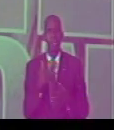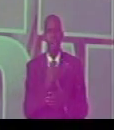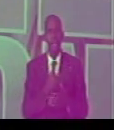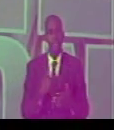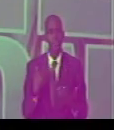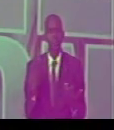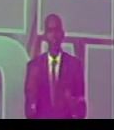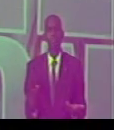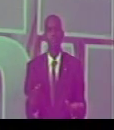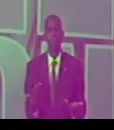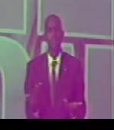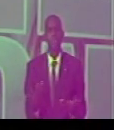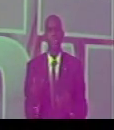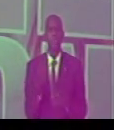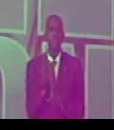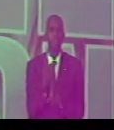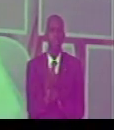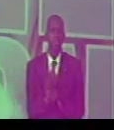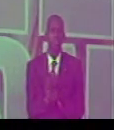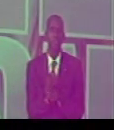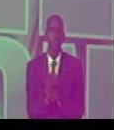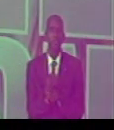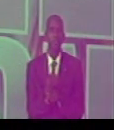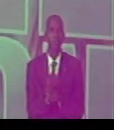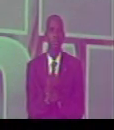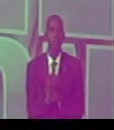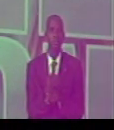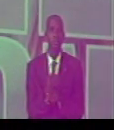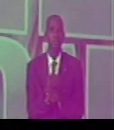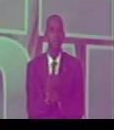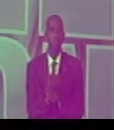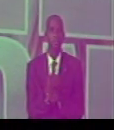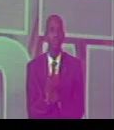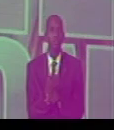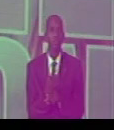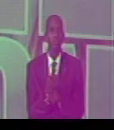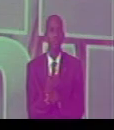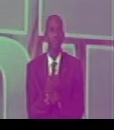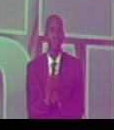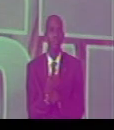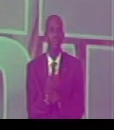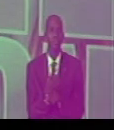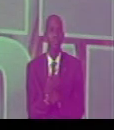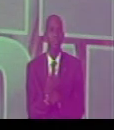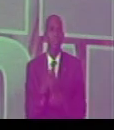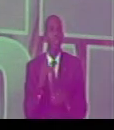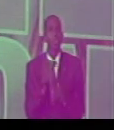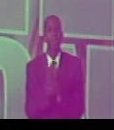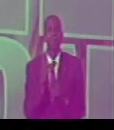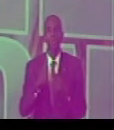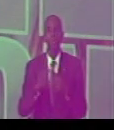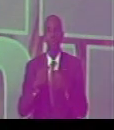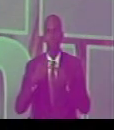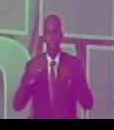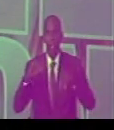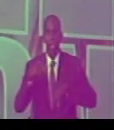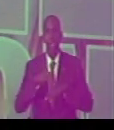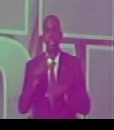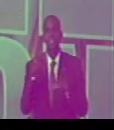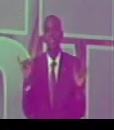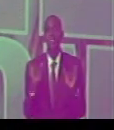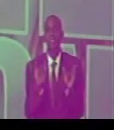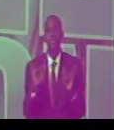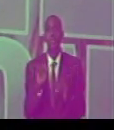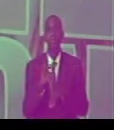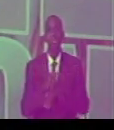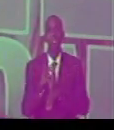I couldn't walk again. So one man said I should just go online that I might luckily see any message that Pastor preached on